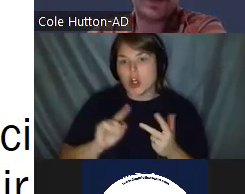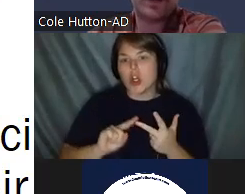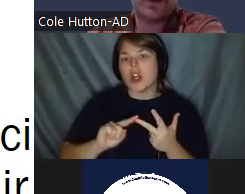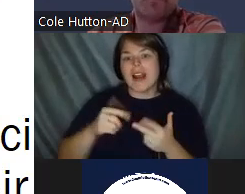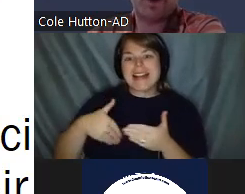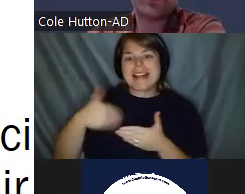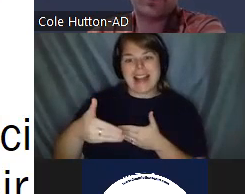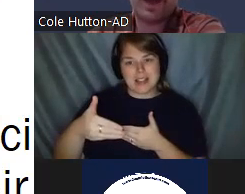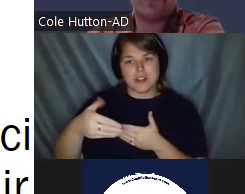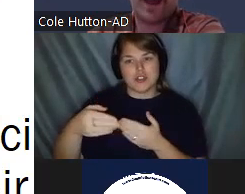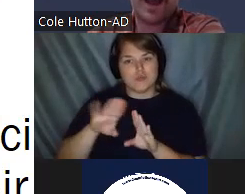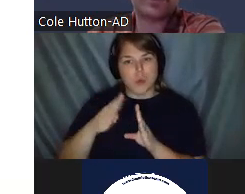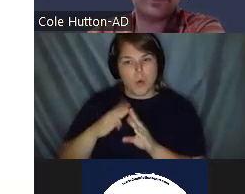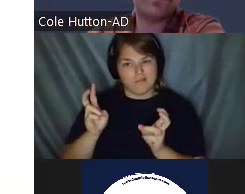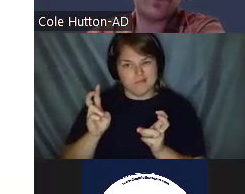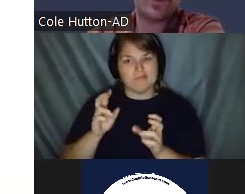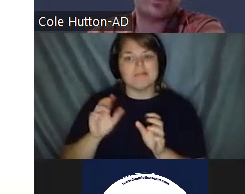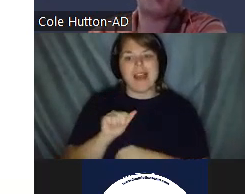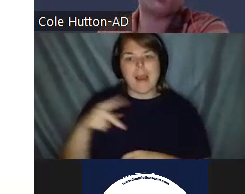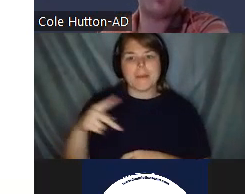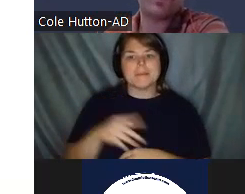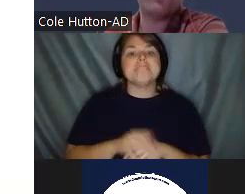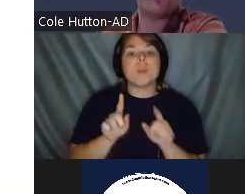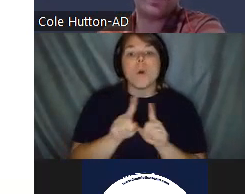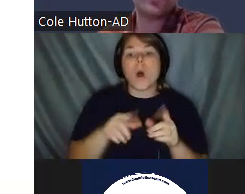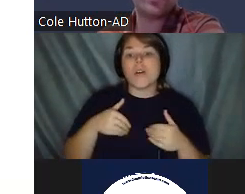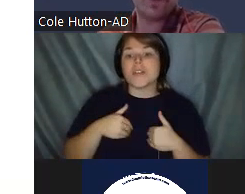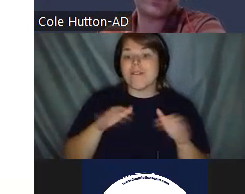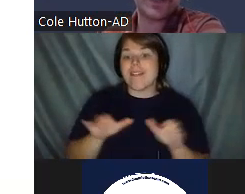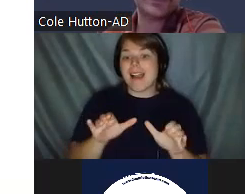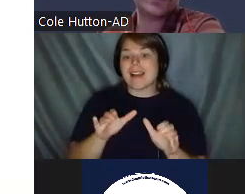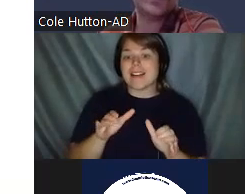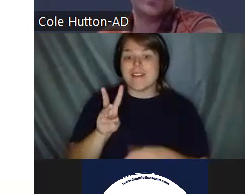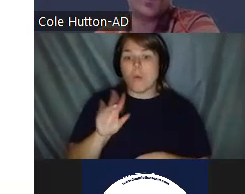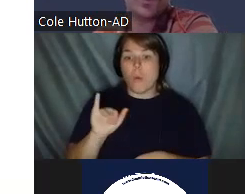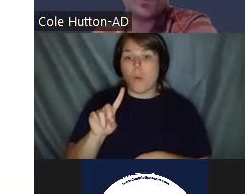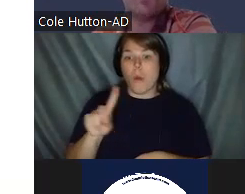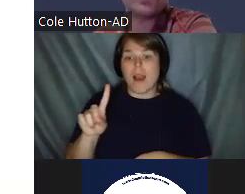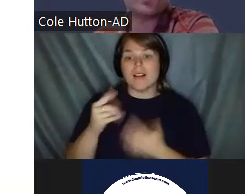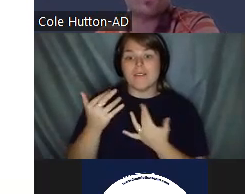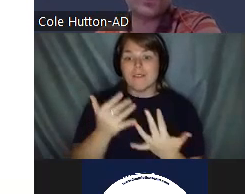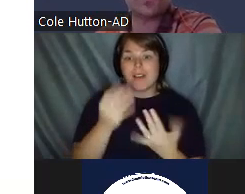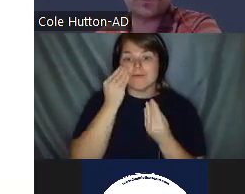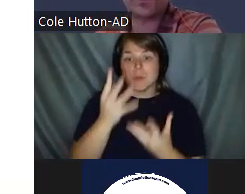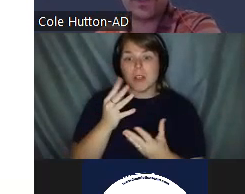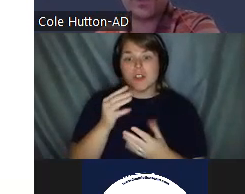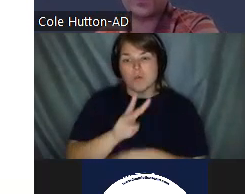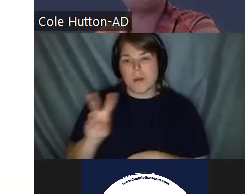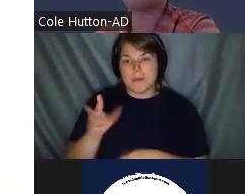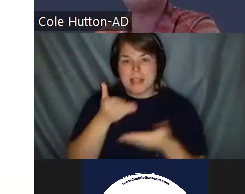And then we also have our active wildfire information website. This is on our